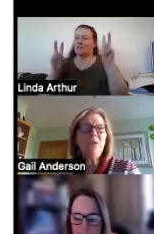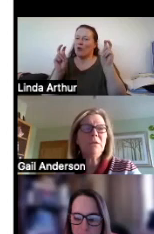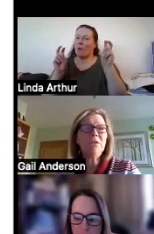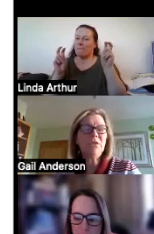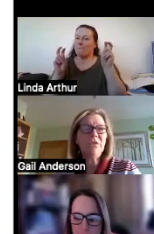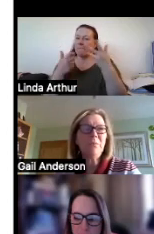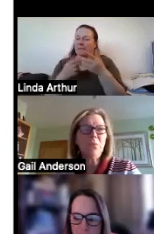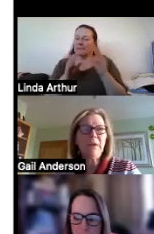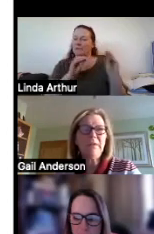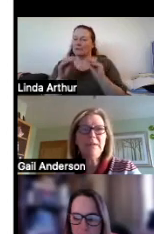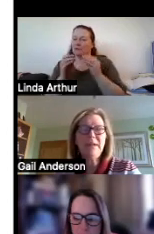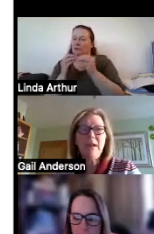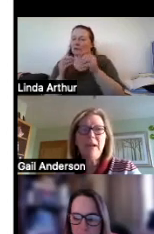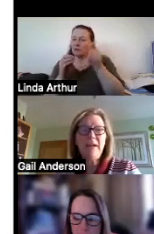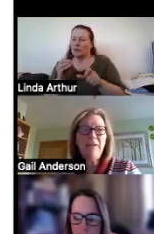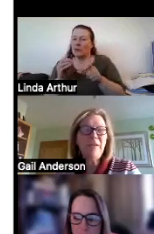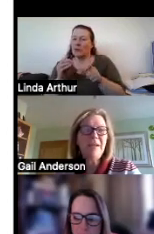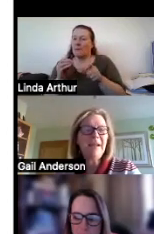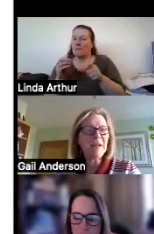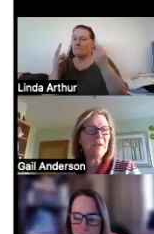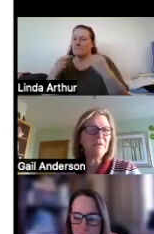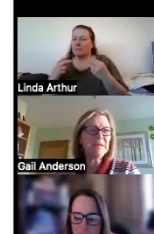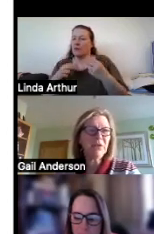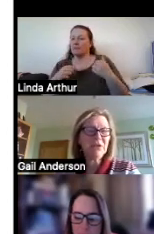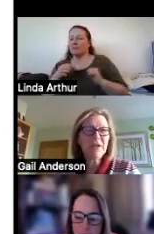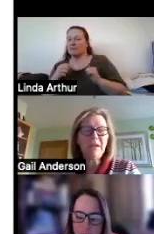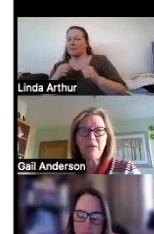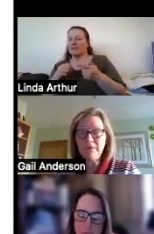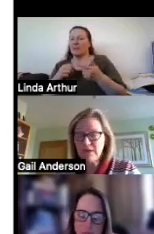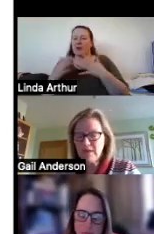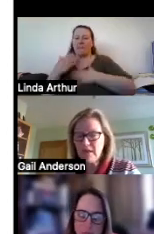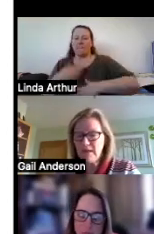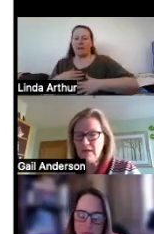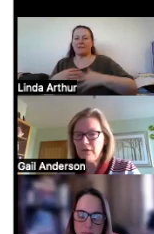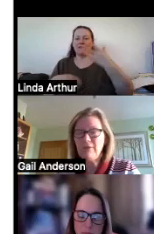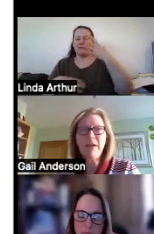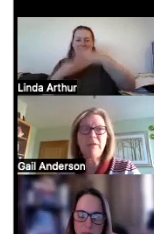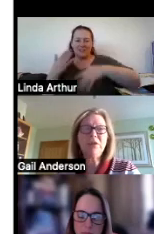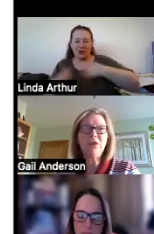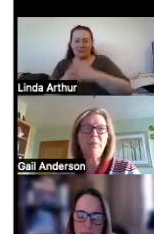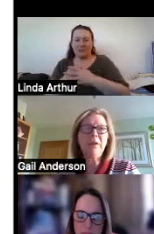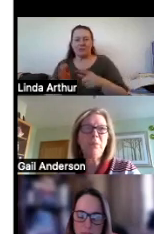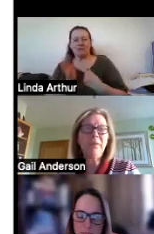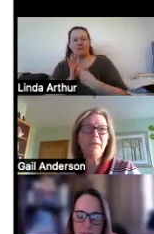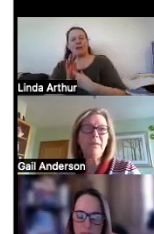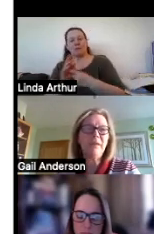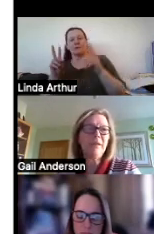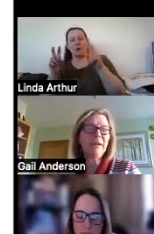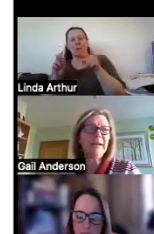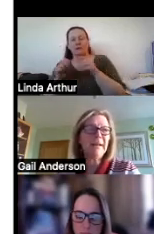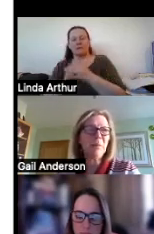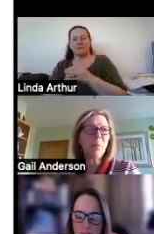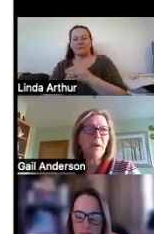be taught to student midwives in their anatomy and physiology, and obviously then a very relevant topic within